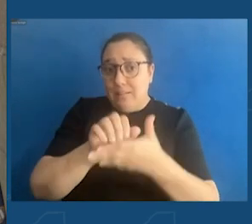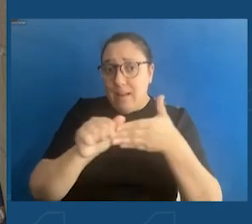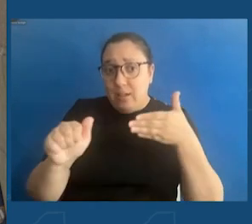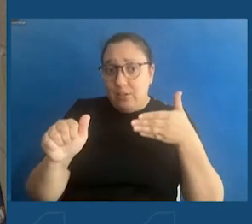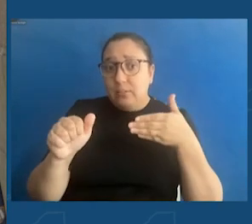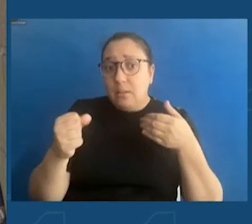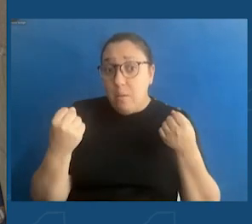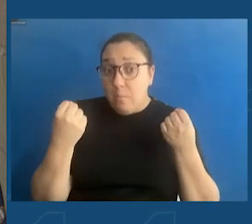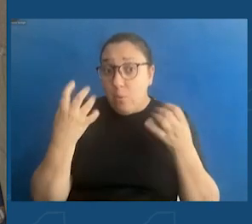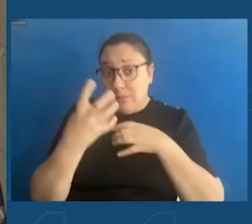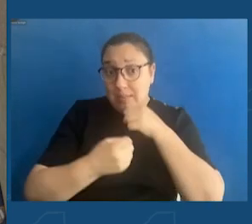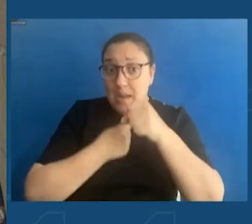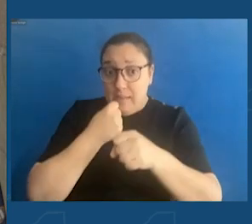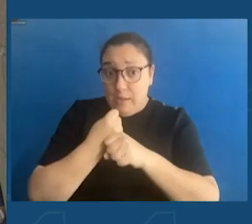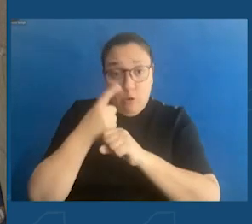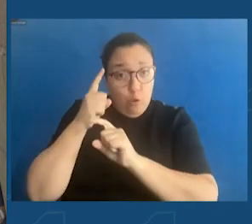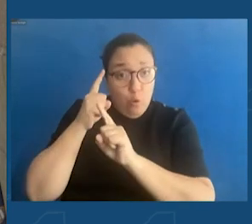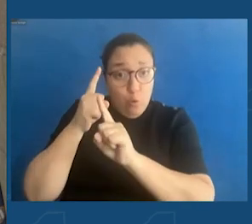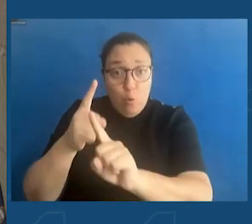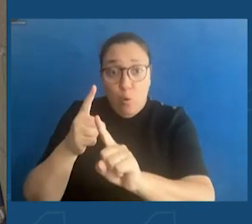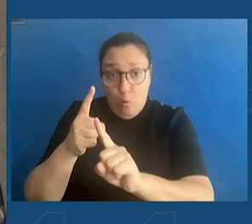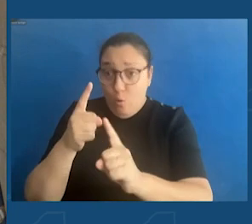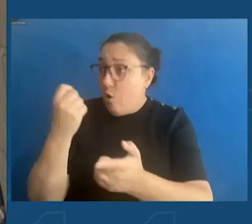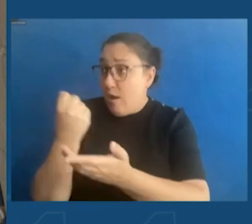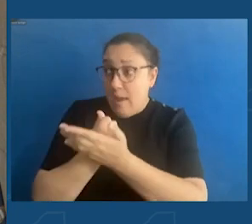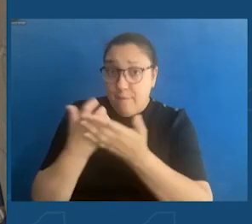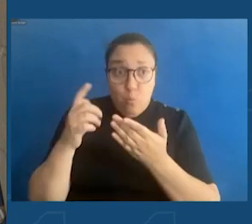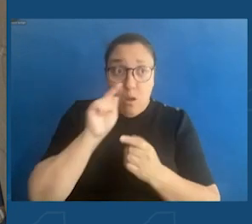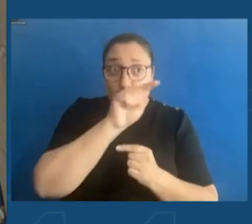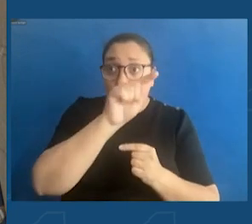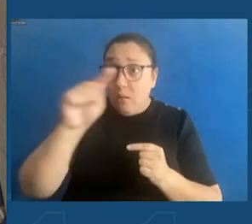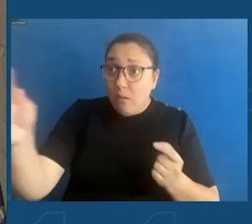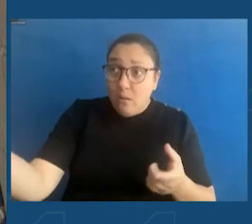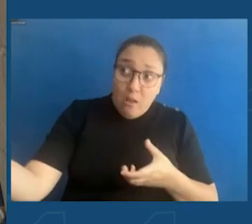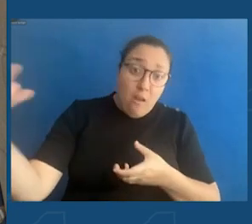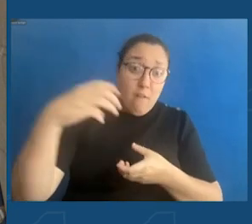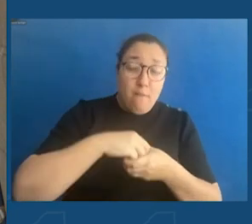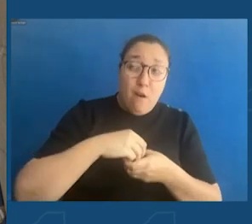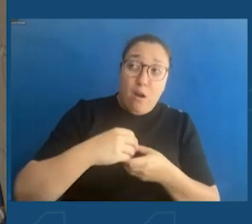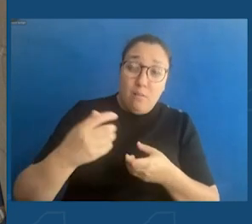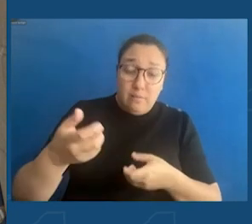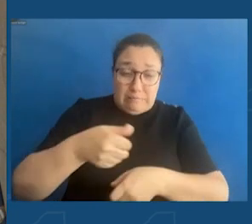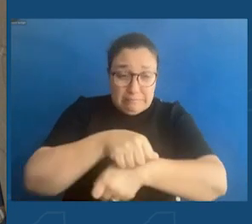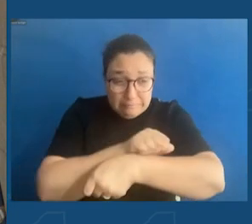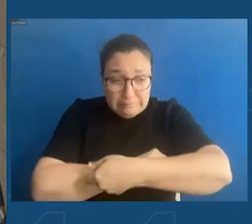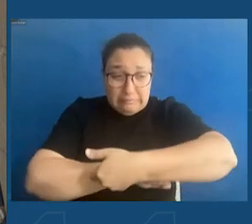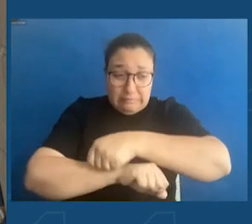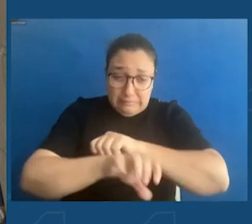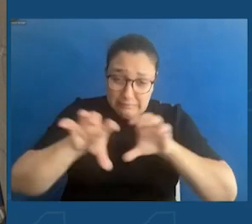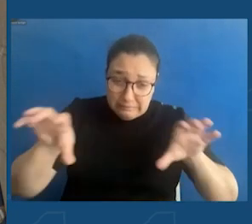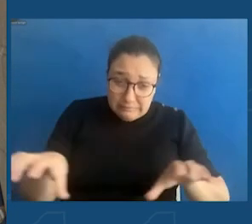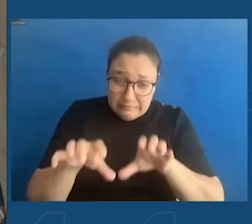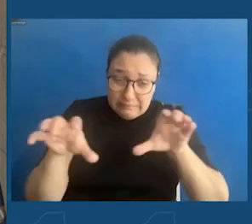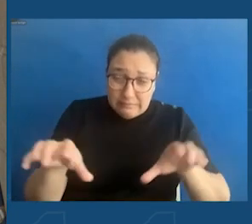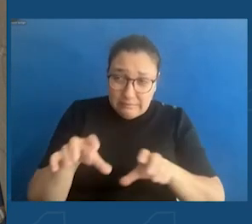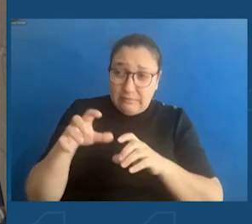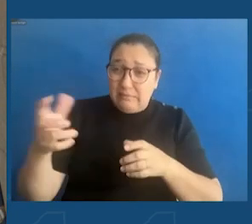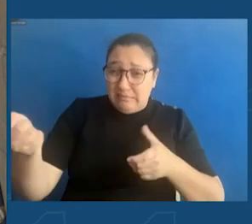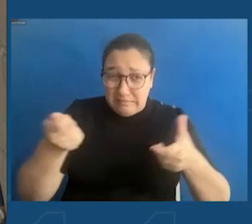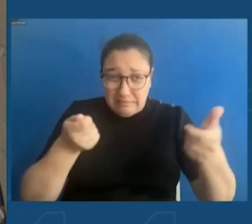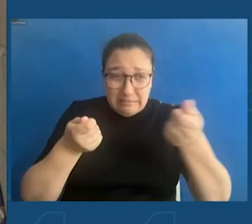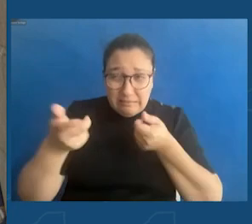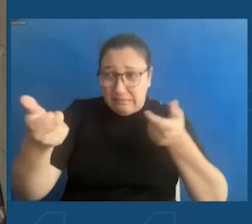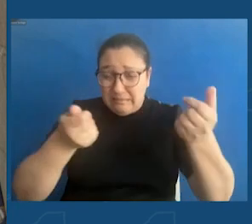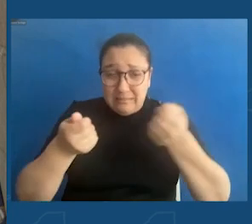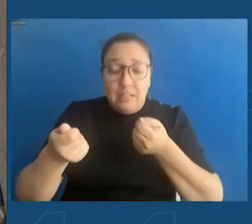effort, all hands on deck, across the board way to support our healthcare workers, our institutions, and that meant